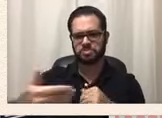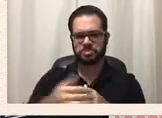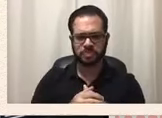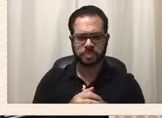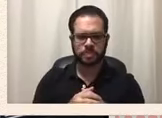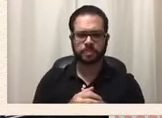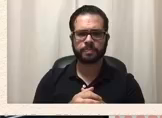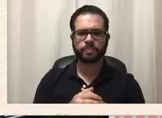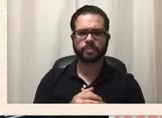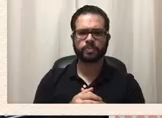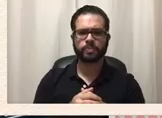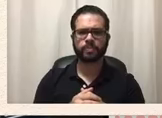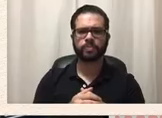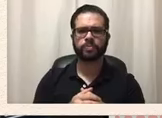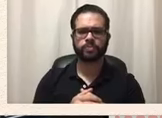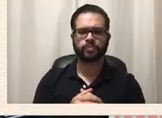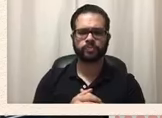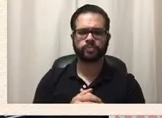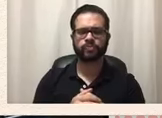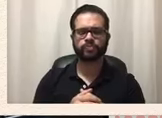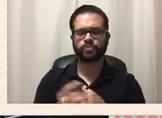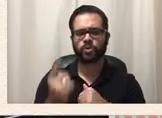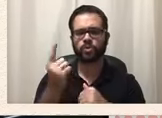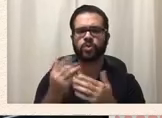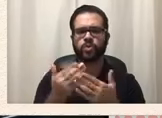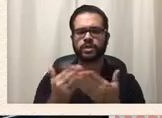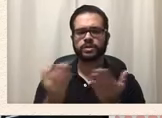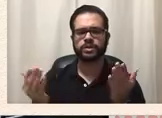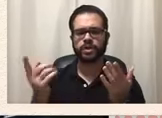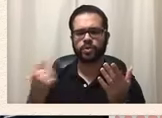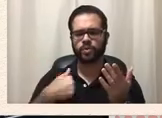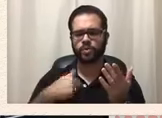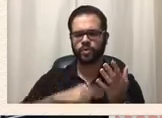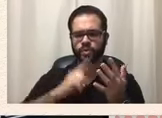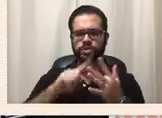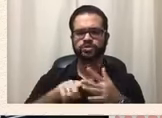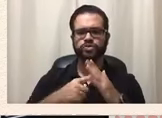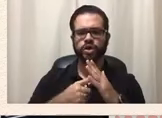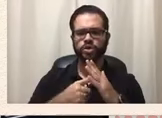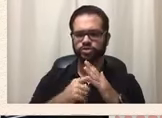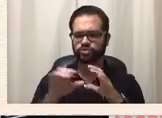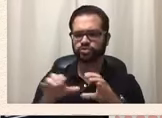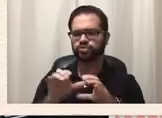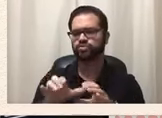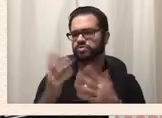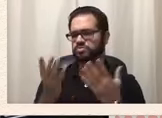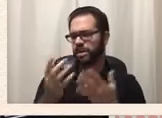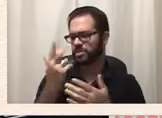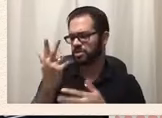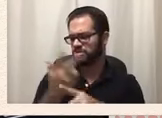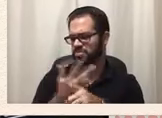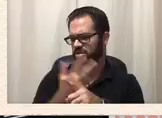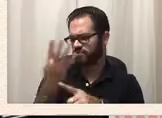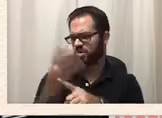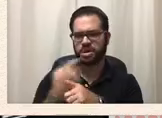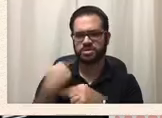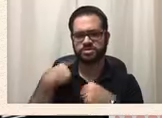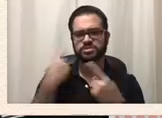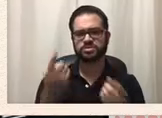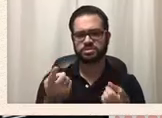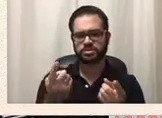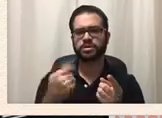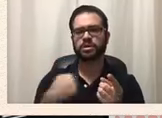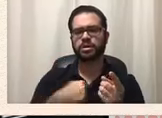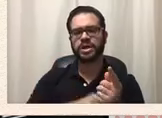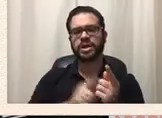And so one of the things that we've started to do over the last probably 3 or 4 months is meet at least a